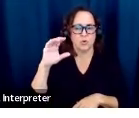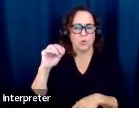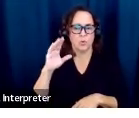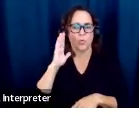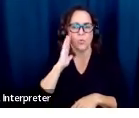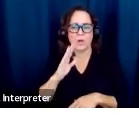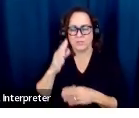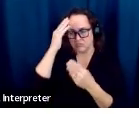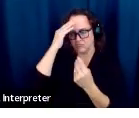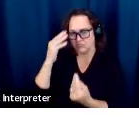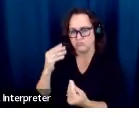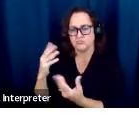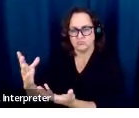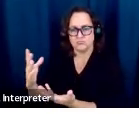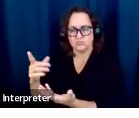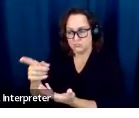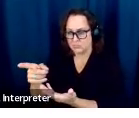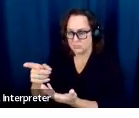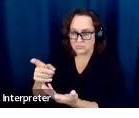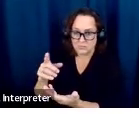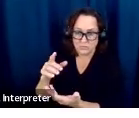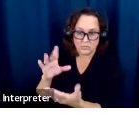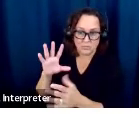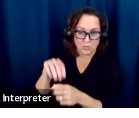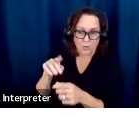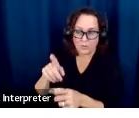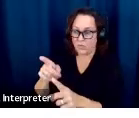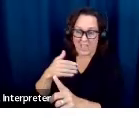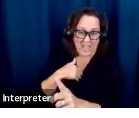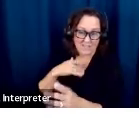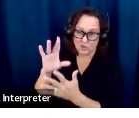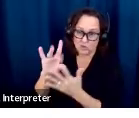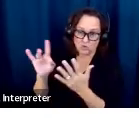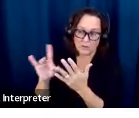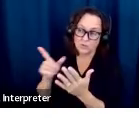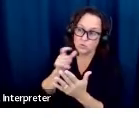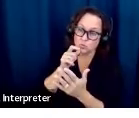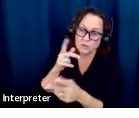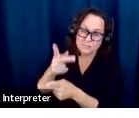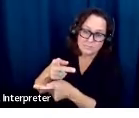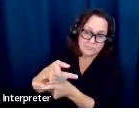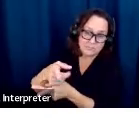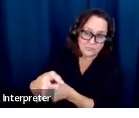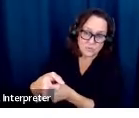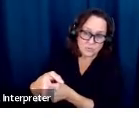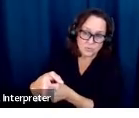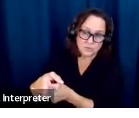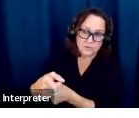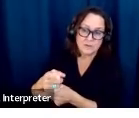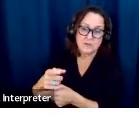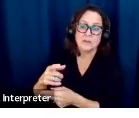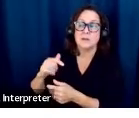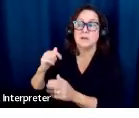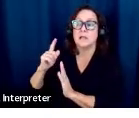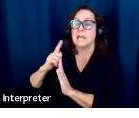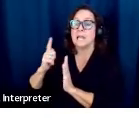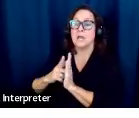they have a choice in service providers and are not required to use any legally responsible individual unless the participant wants to.